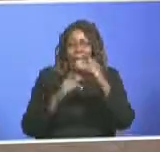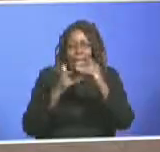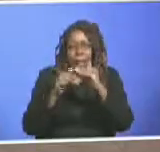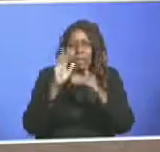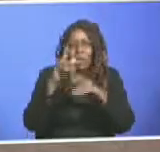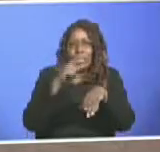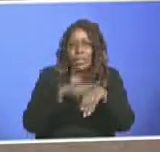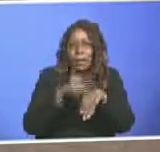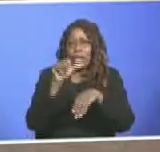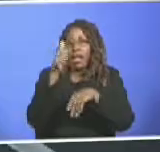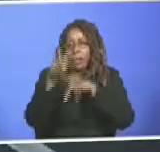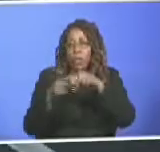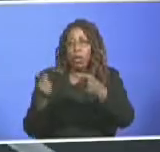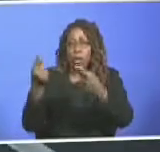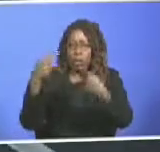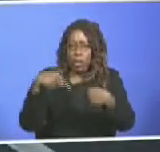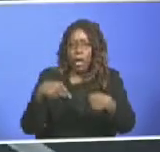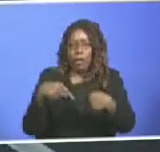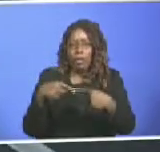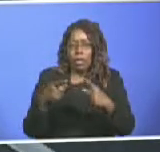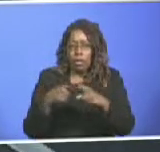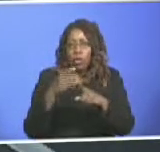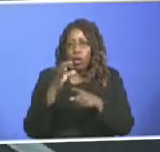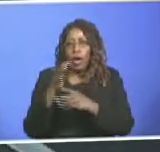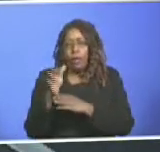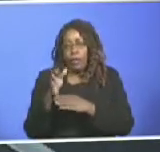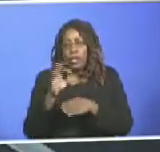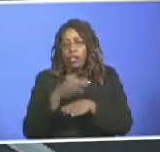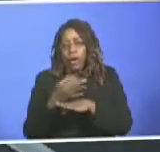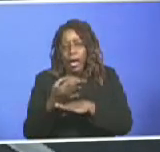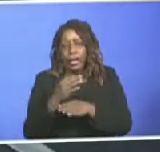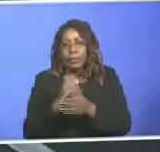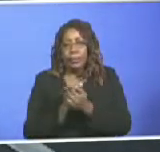other people want to come to Fish Fry. Cleopatra Murphy, ZNS Network News.